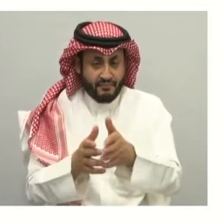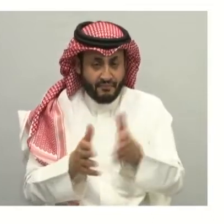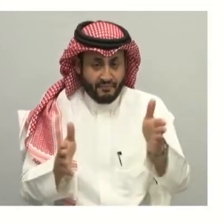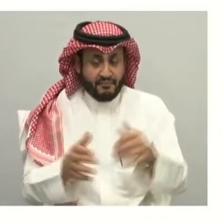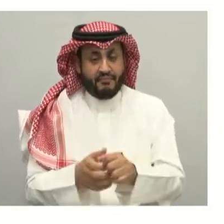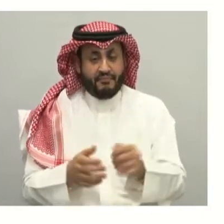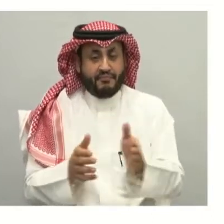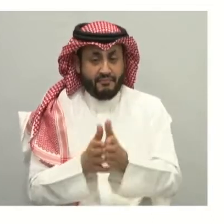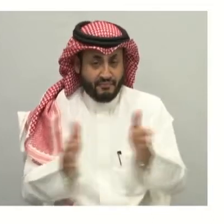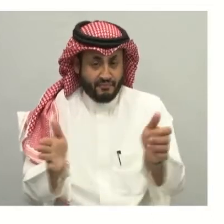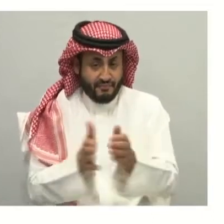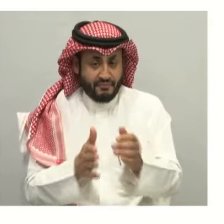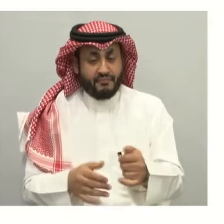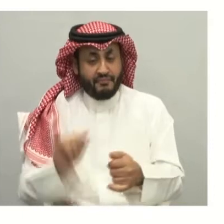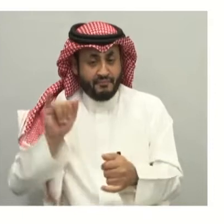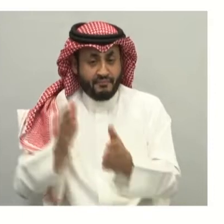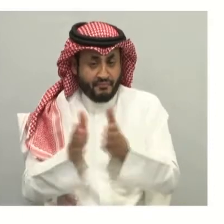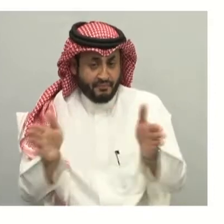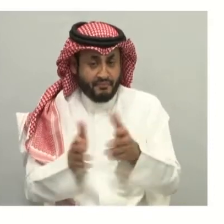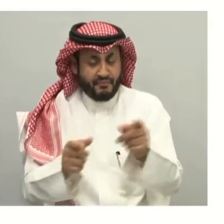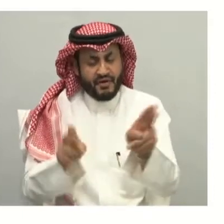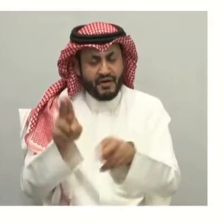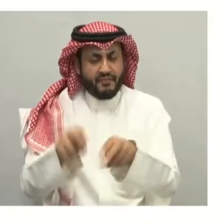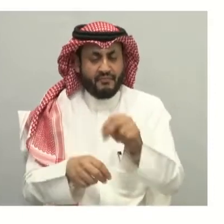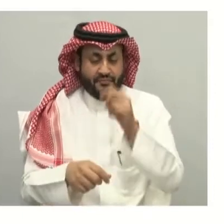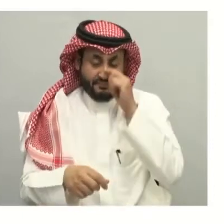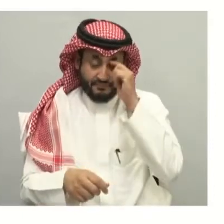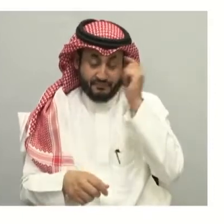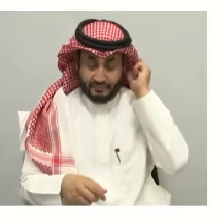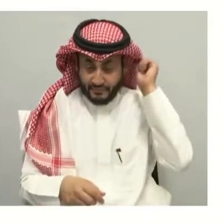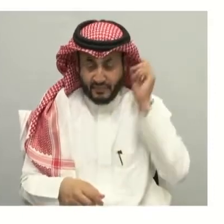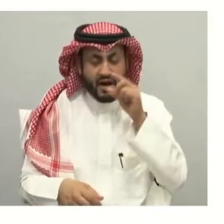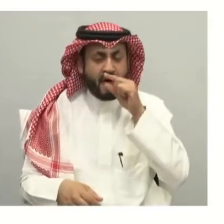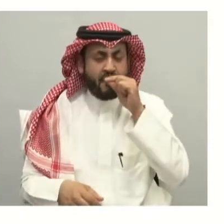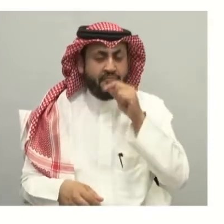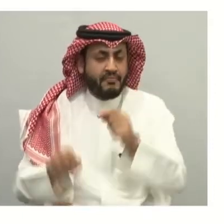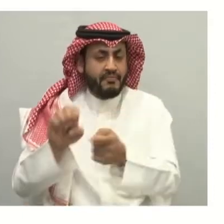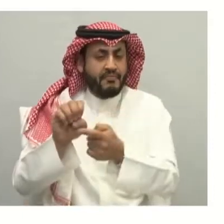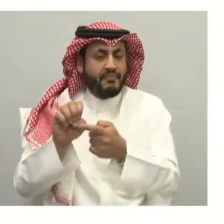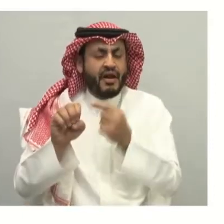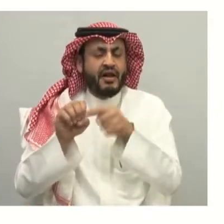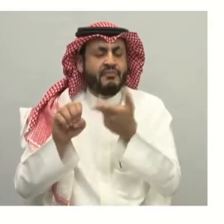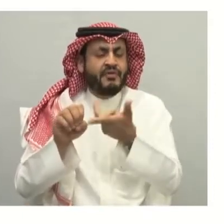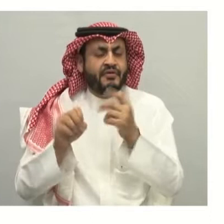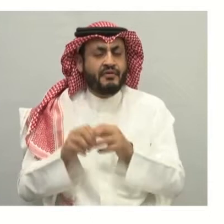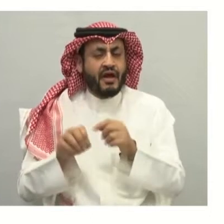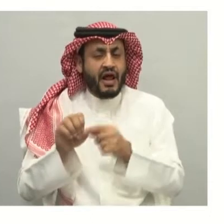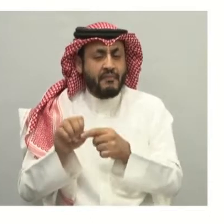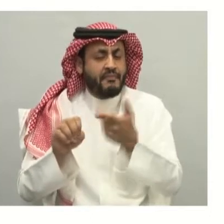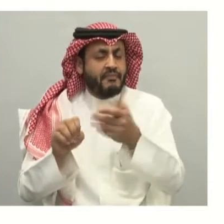I and the long A and the long I using silent E. What does a silent E